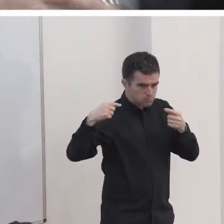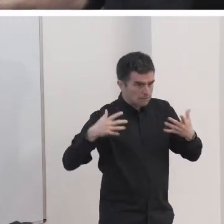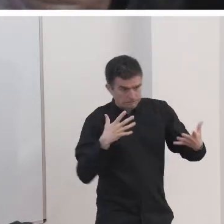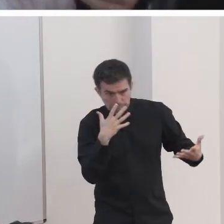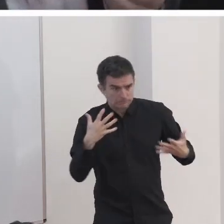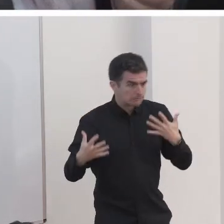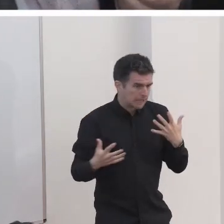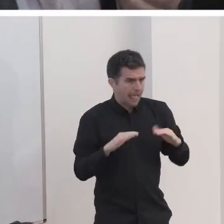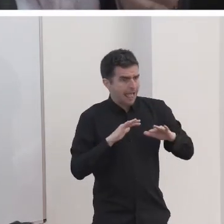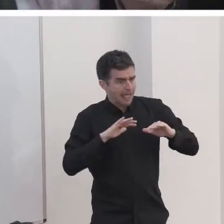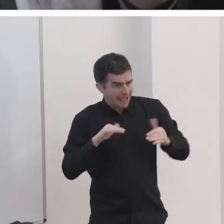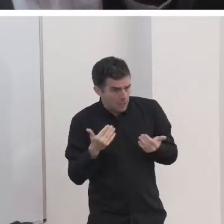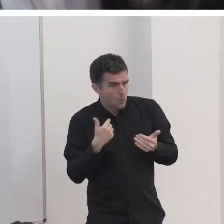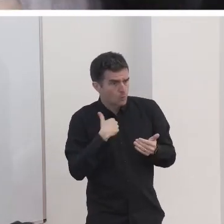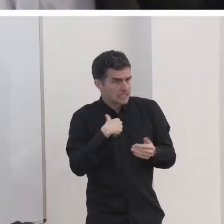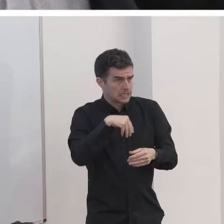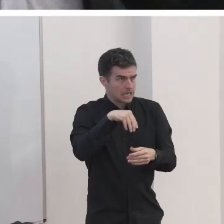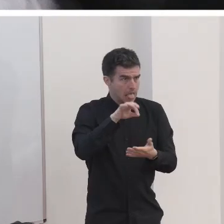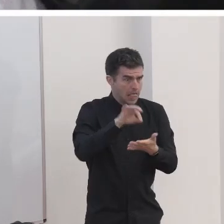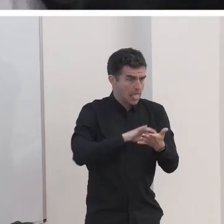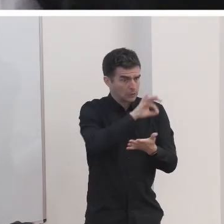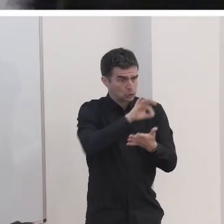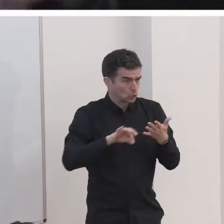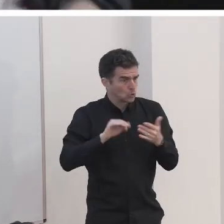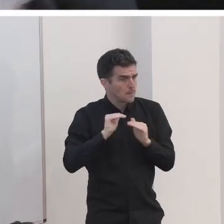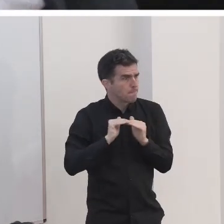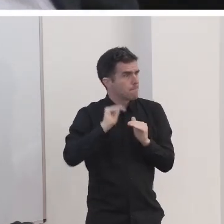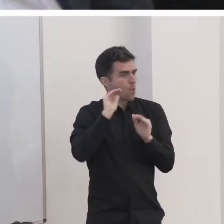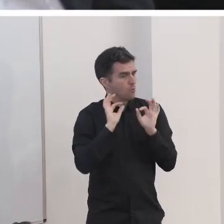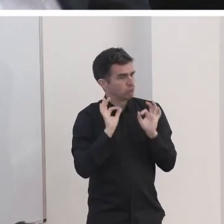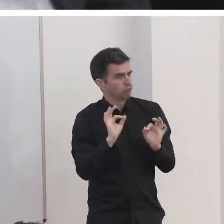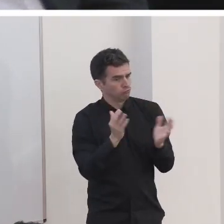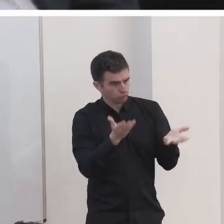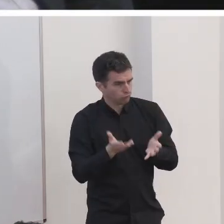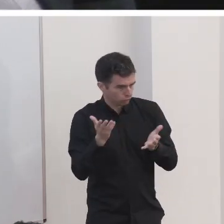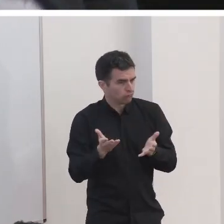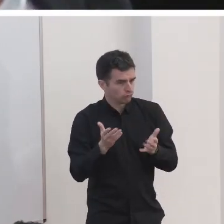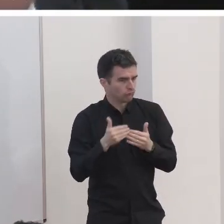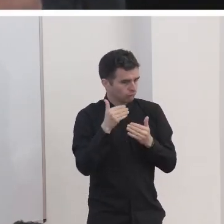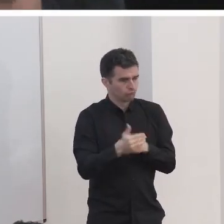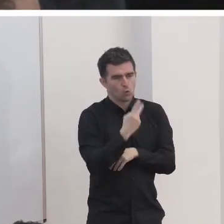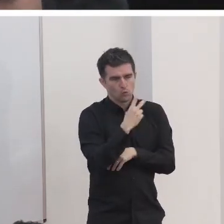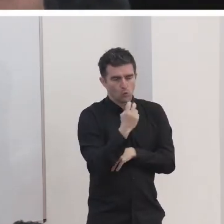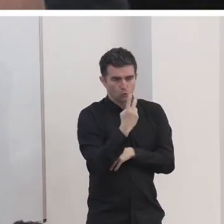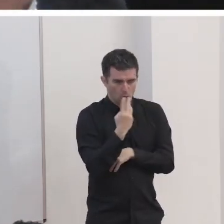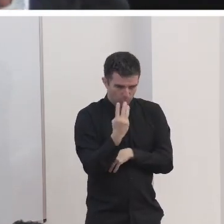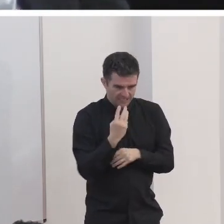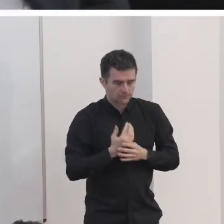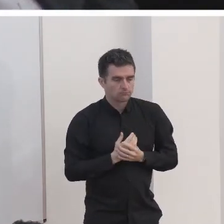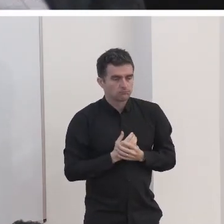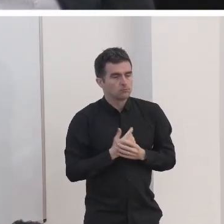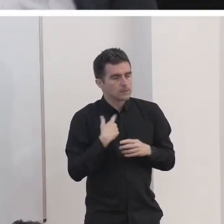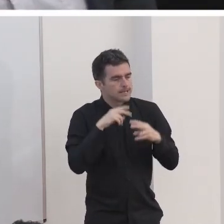and also within their communities. So based on that, we are able to understand that